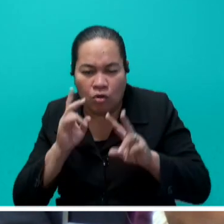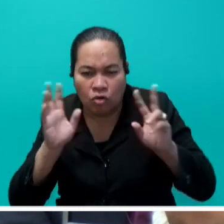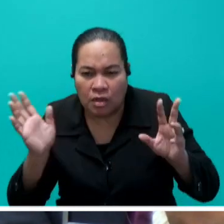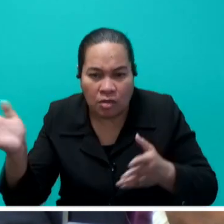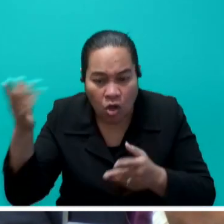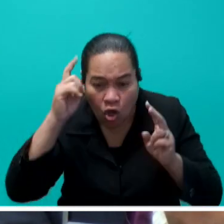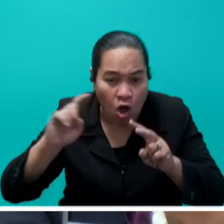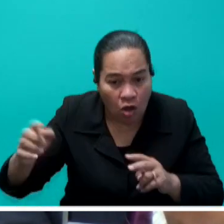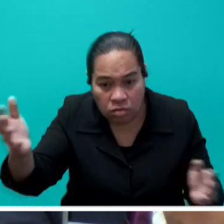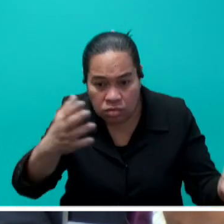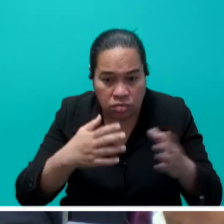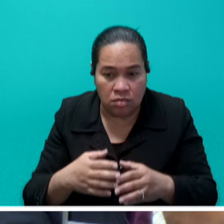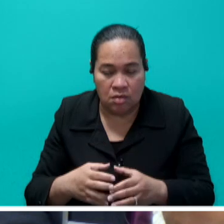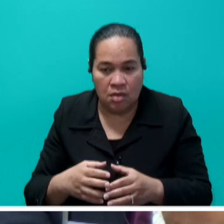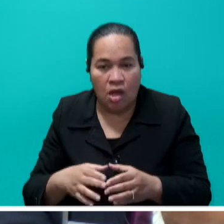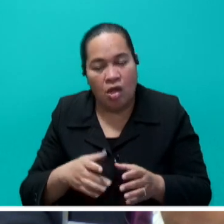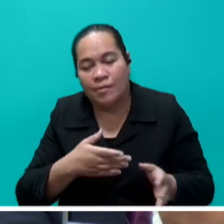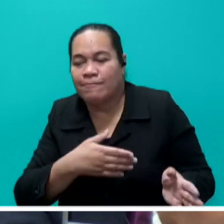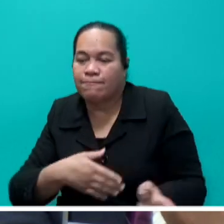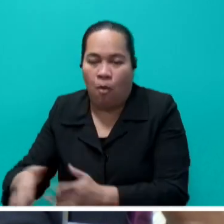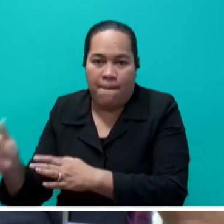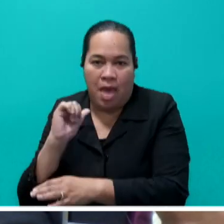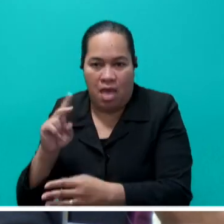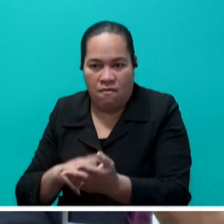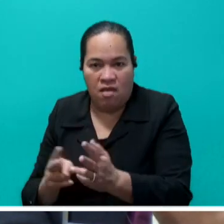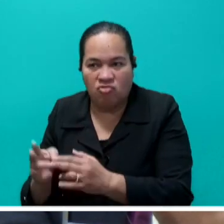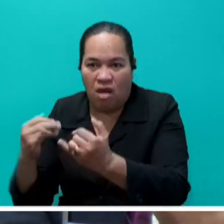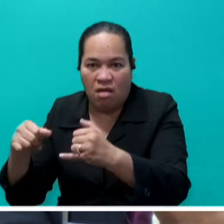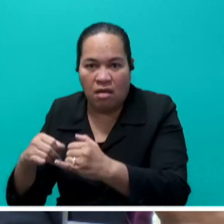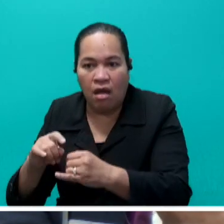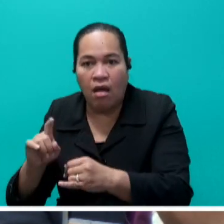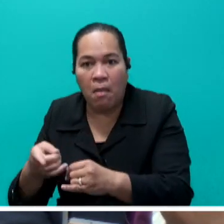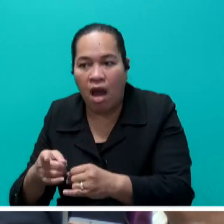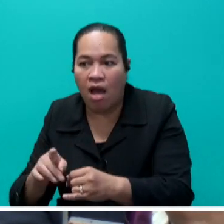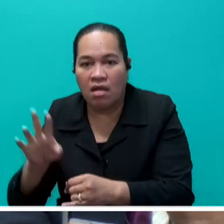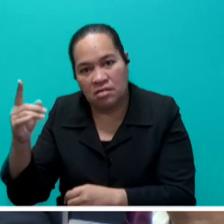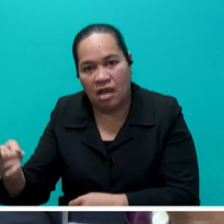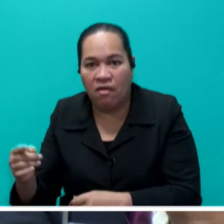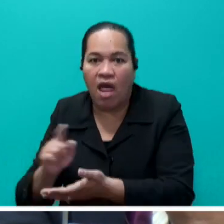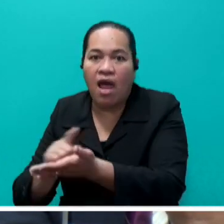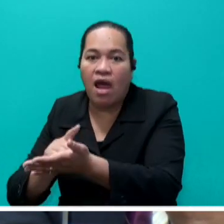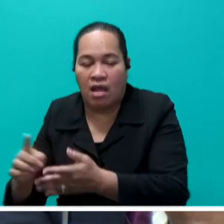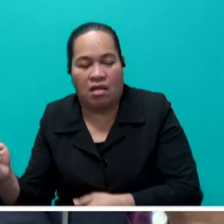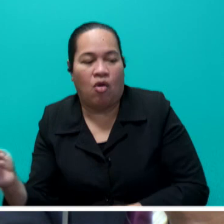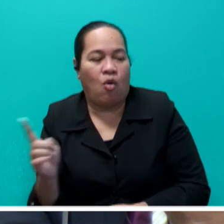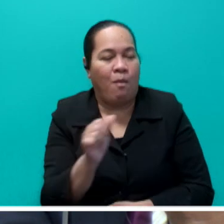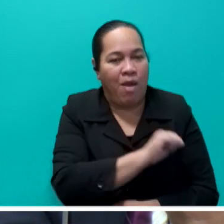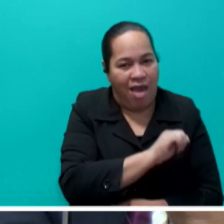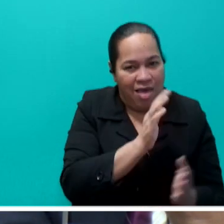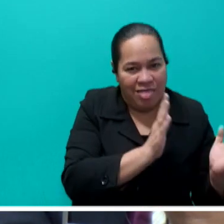obviously they find their way back to town. But the whole idea here is to involve the community, and that's what we're trying